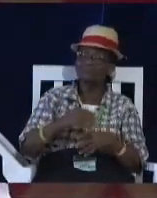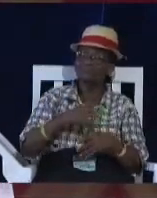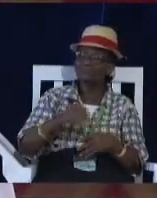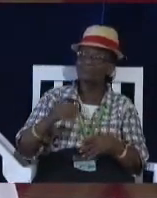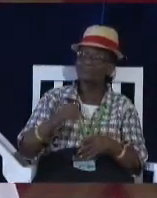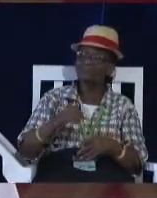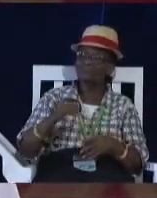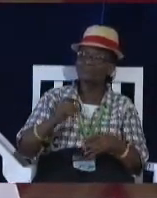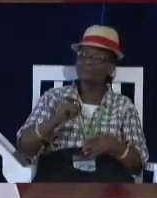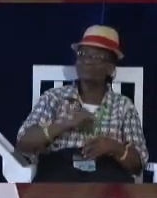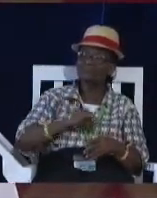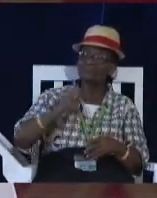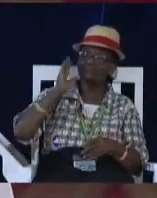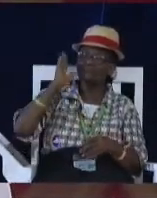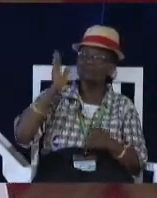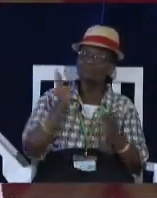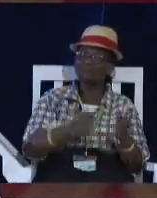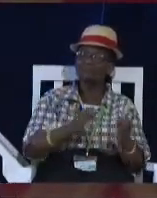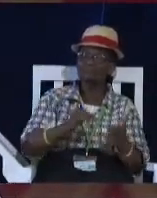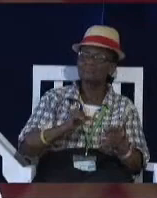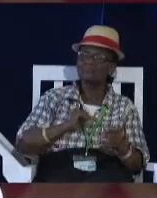I have witnesses here.